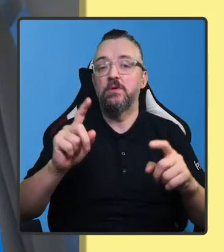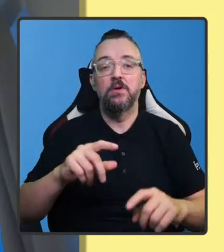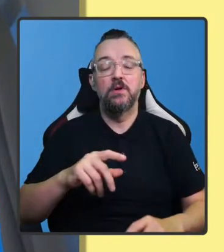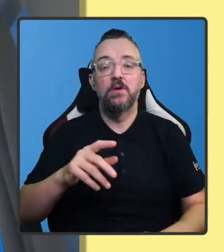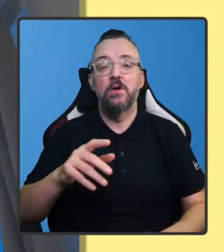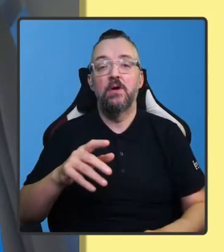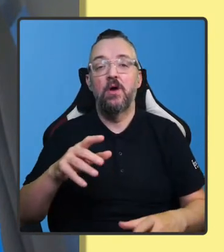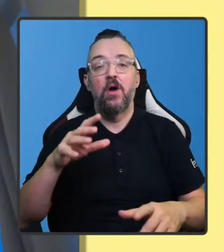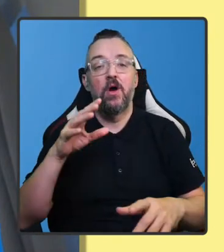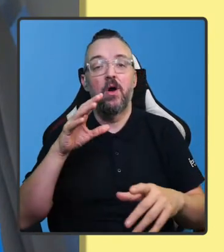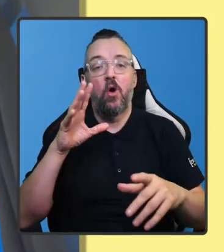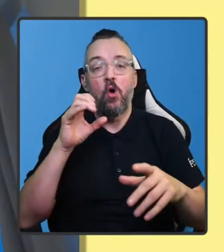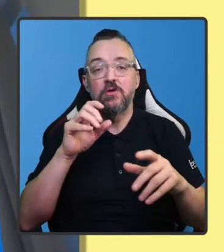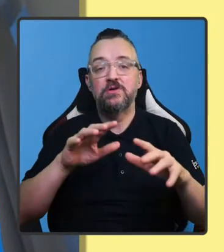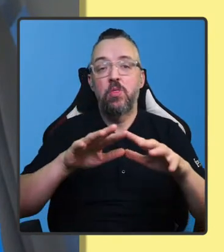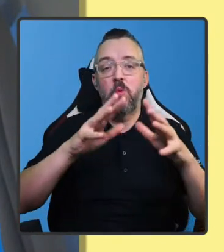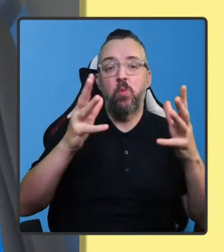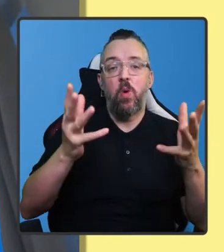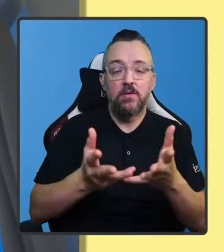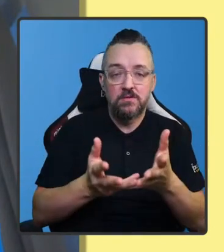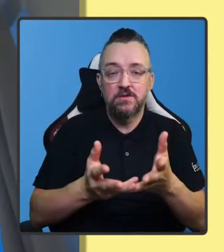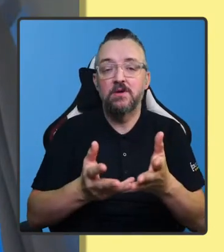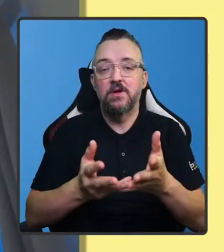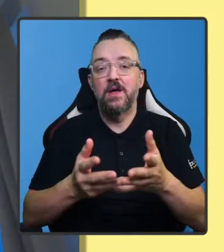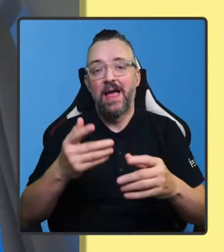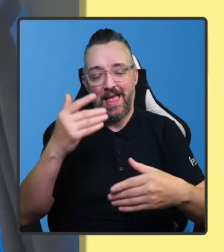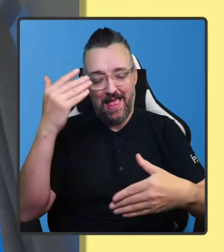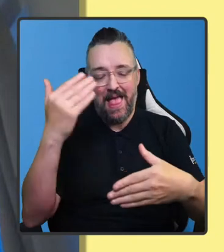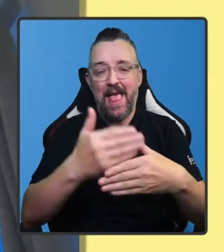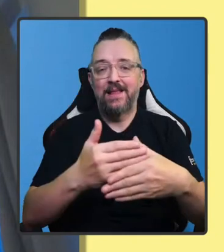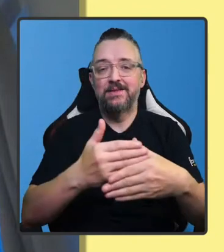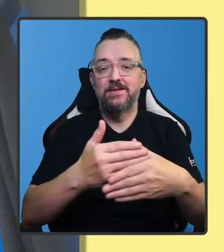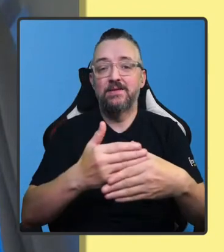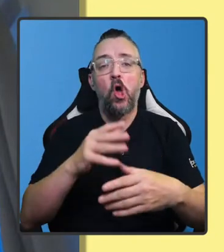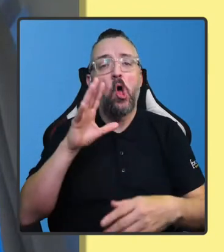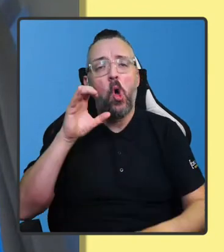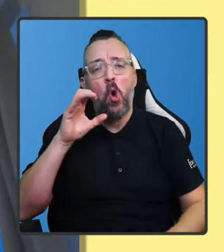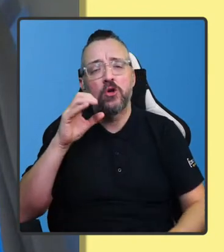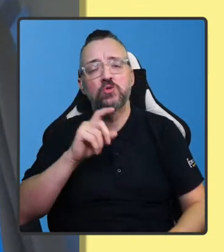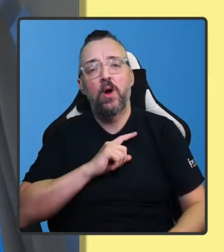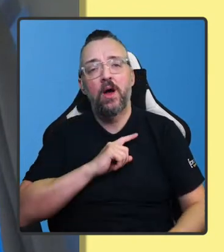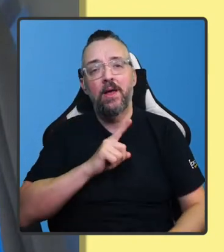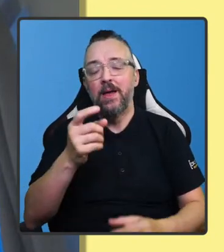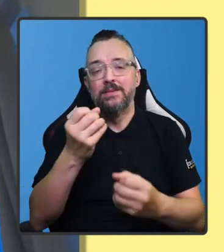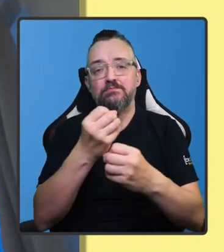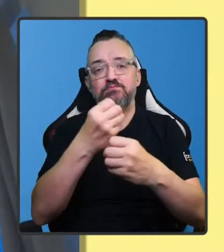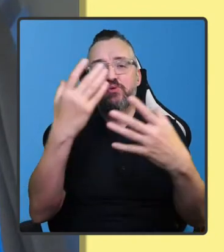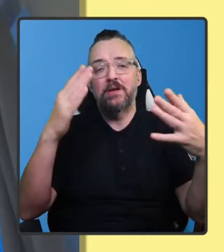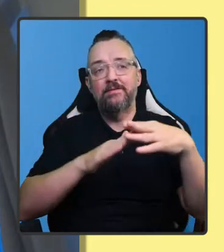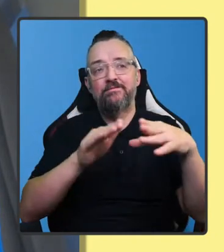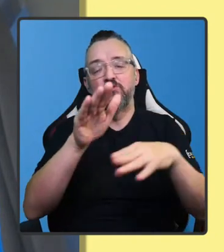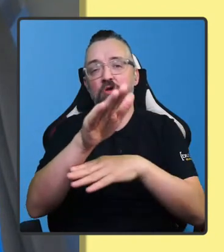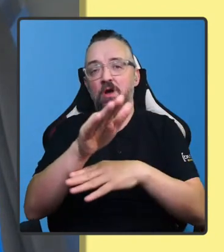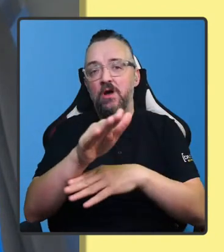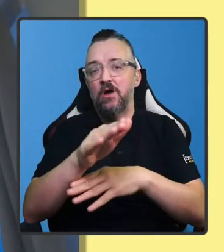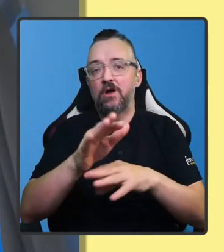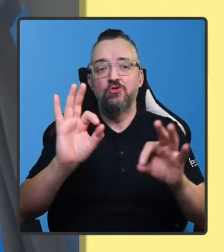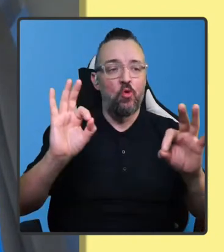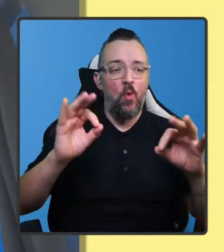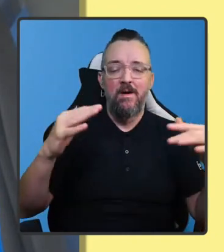End Violence Against Women Now. Orange represents a brighter future, free of violence against women and